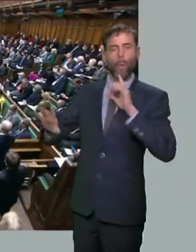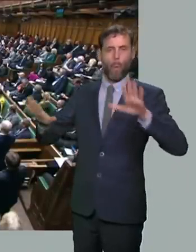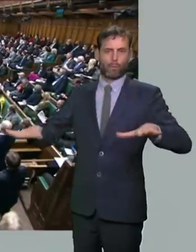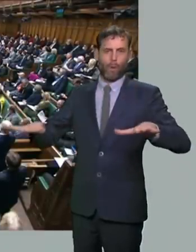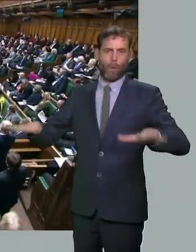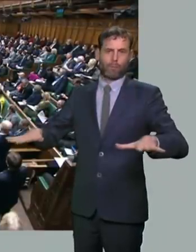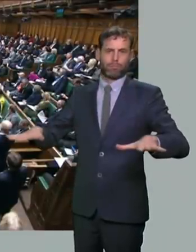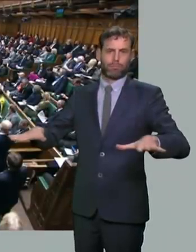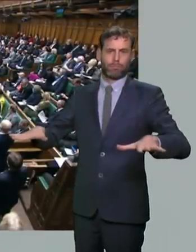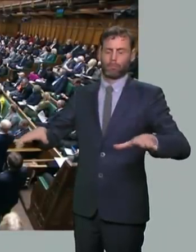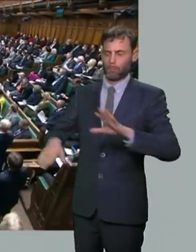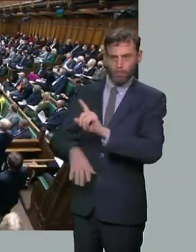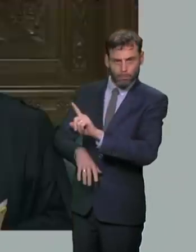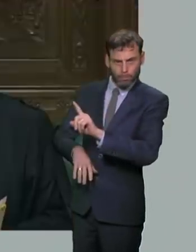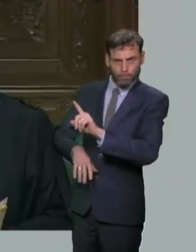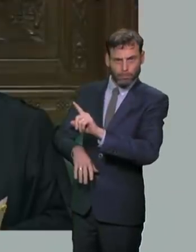Sorry.